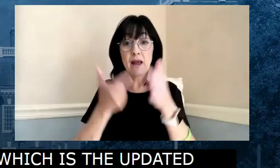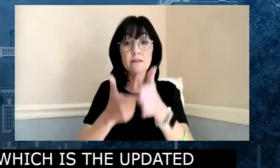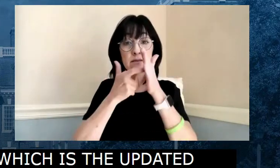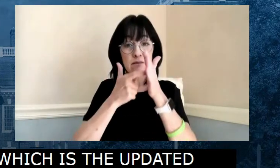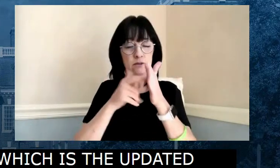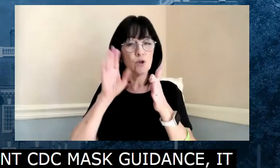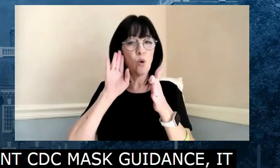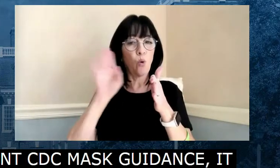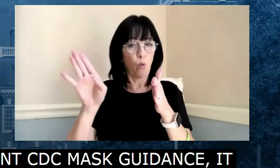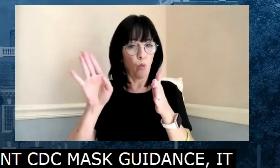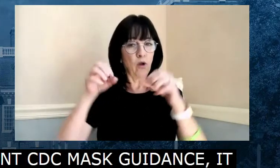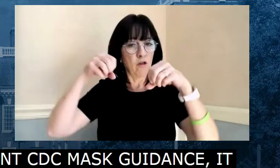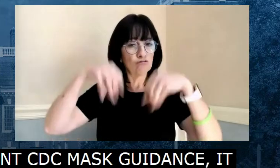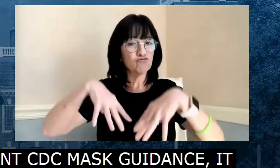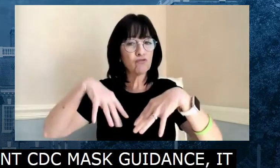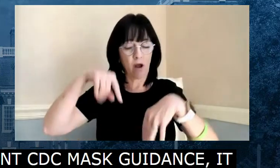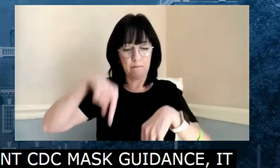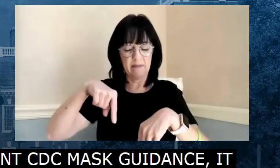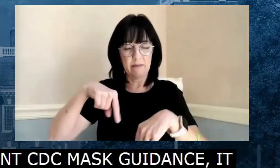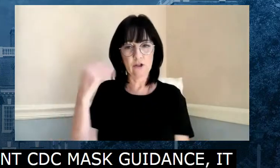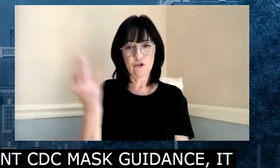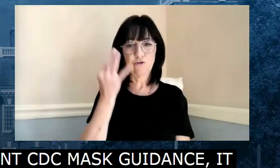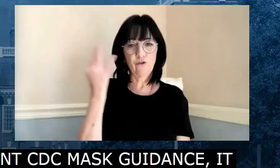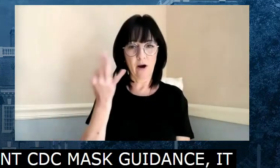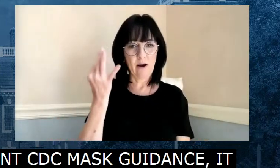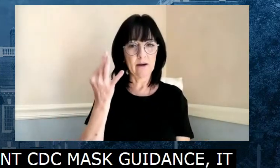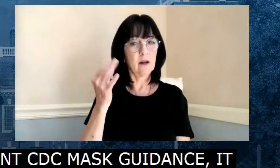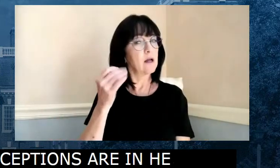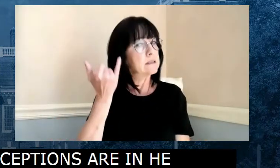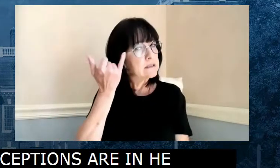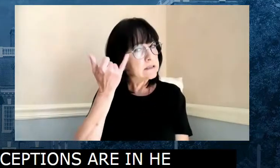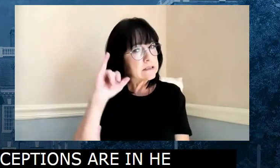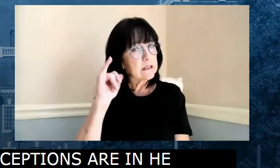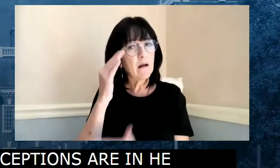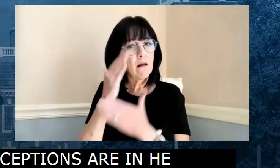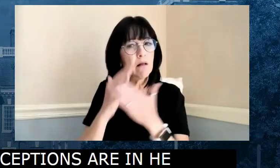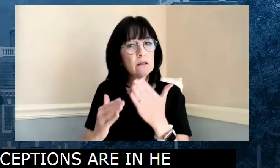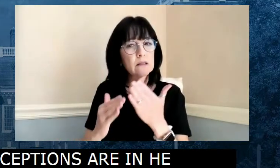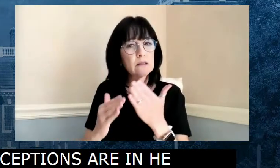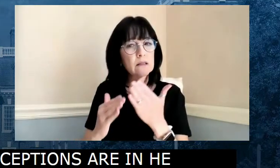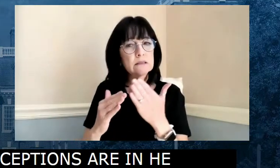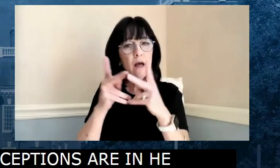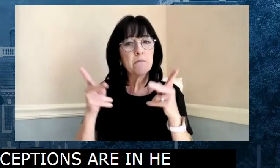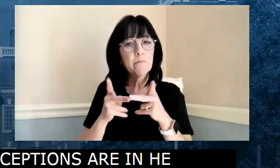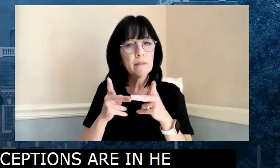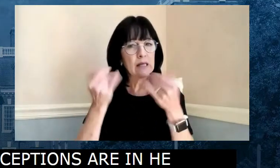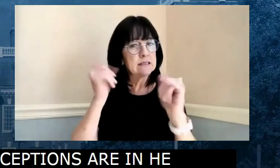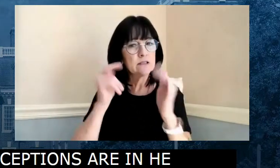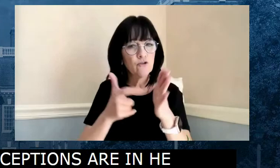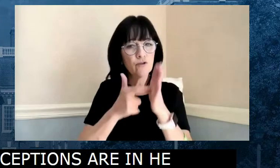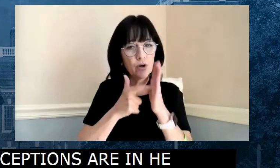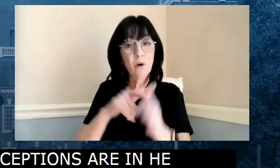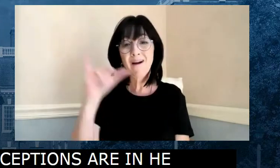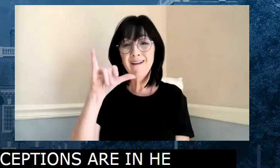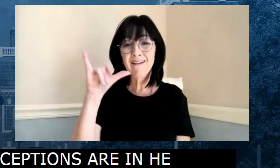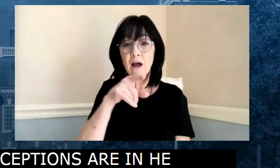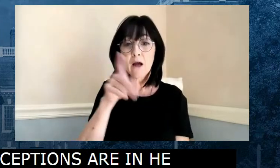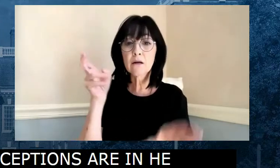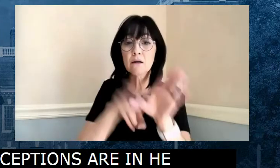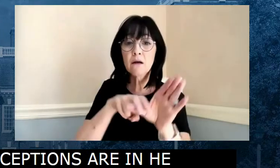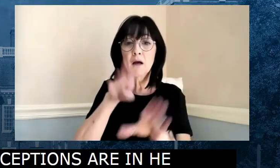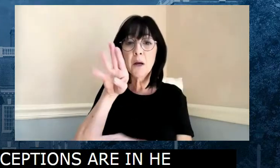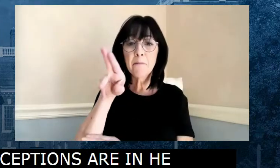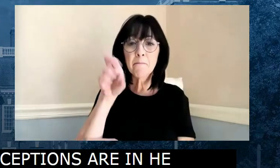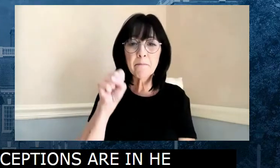and the exceptions are in certain settings, such as taking public transit, like buses or planes, school